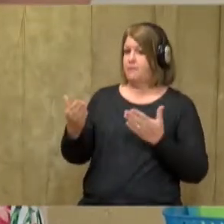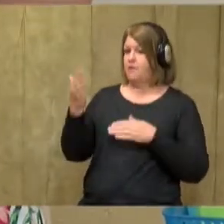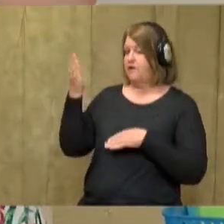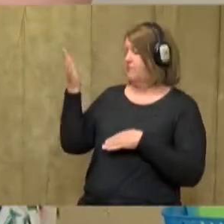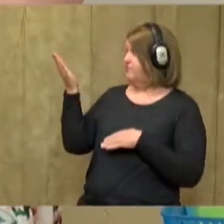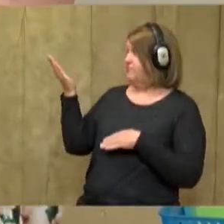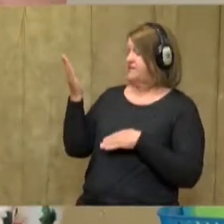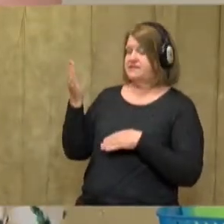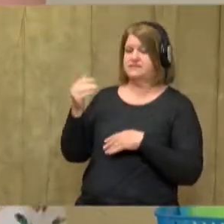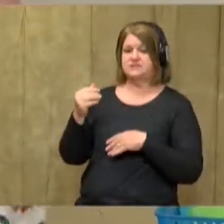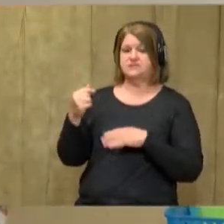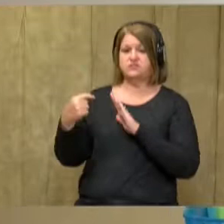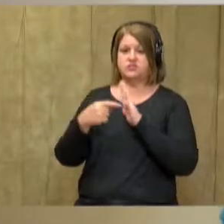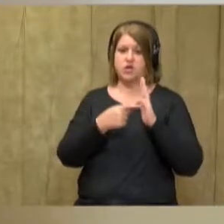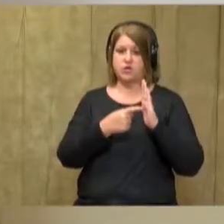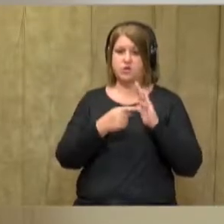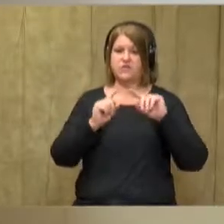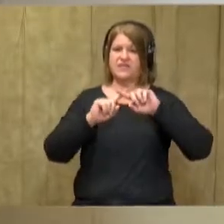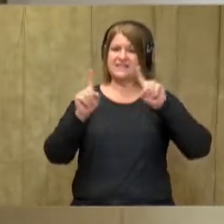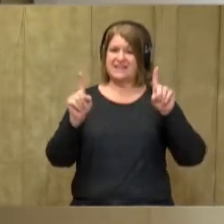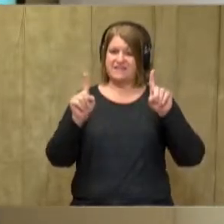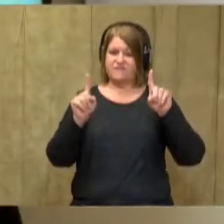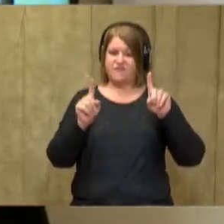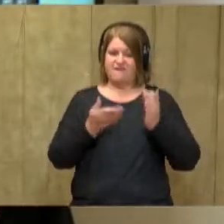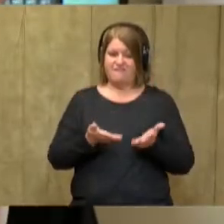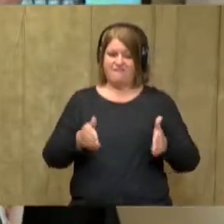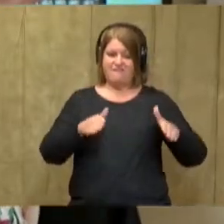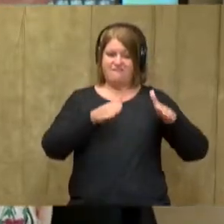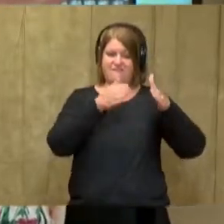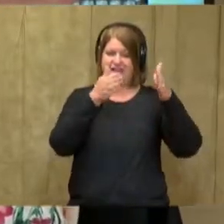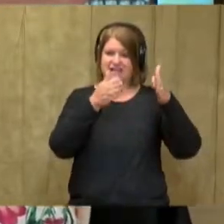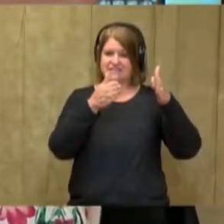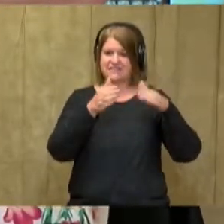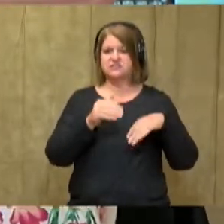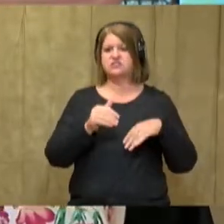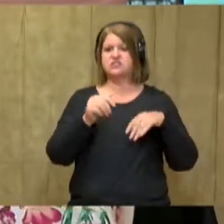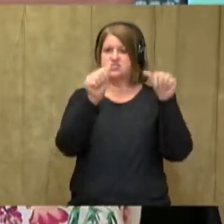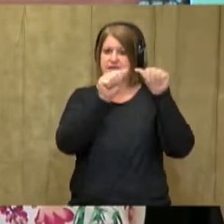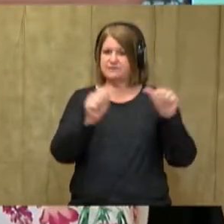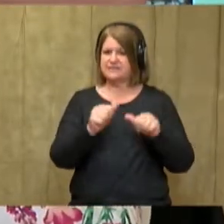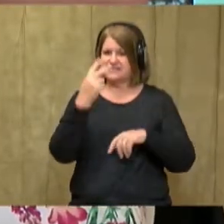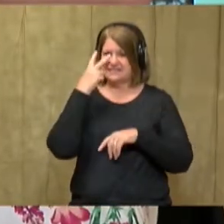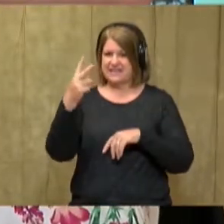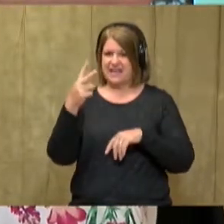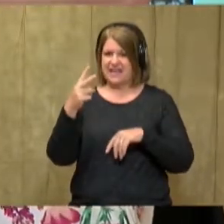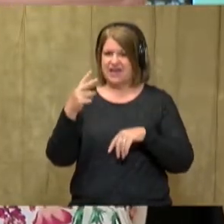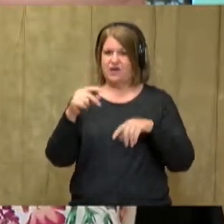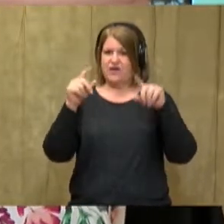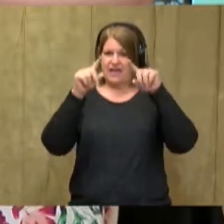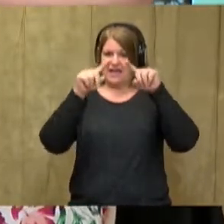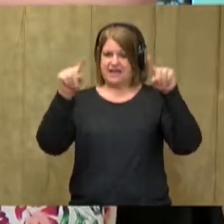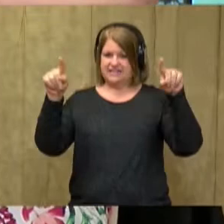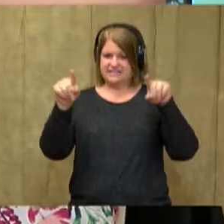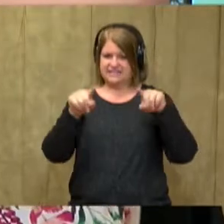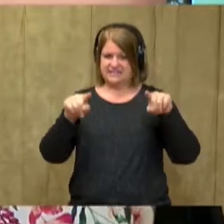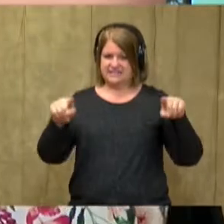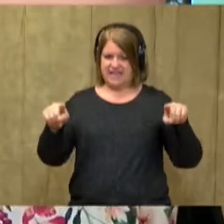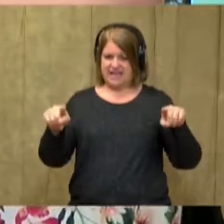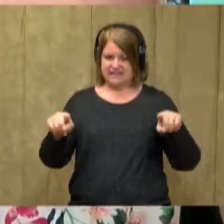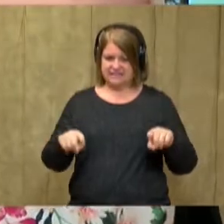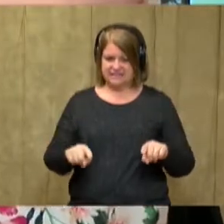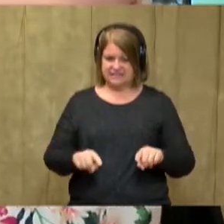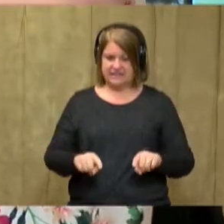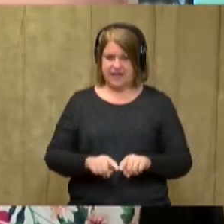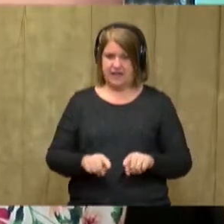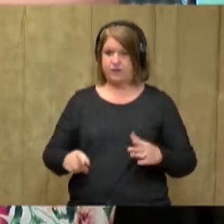vase shapes. Okay, let's look at this shape. All right, do you see how it kind of zigzags in and out? So that's a good shape for a